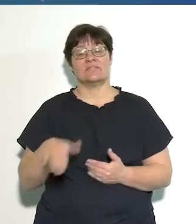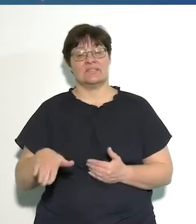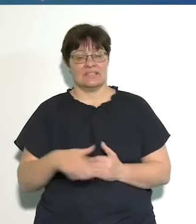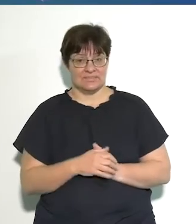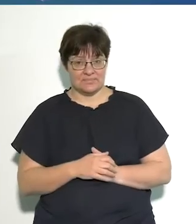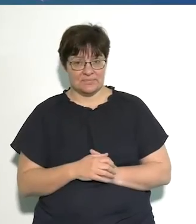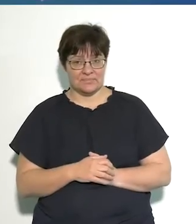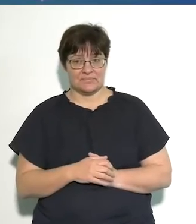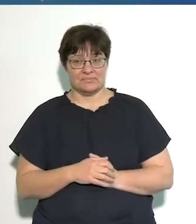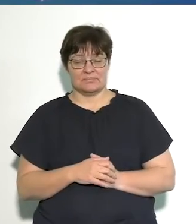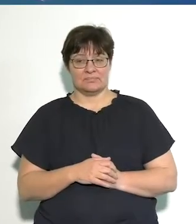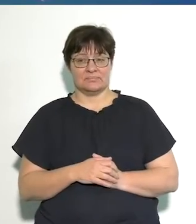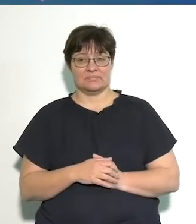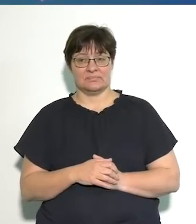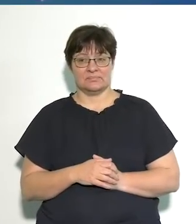feet.